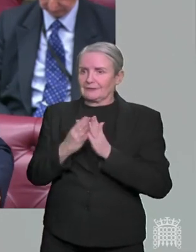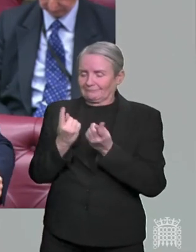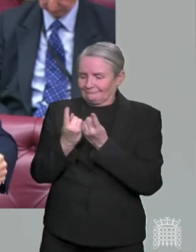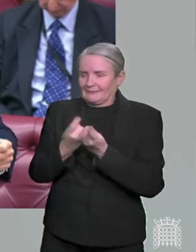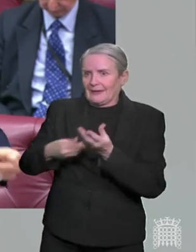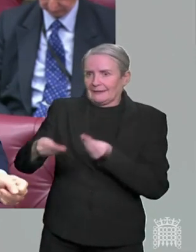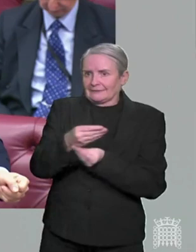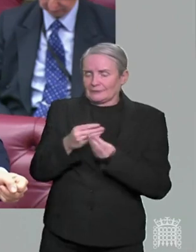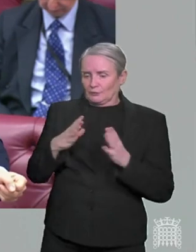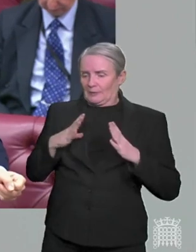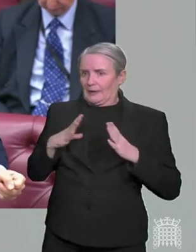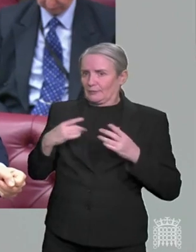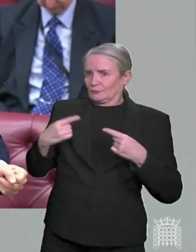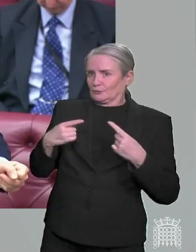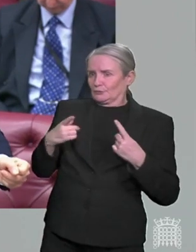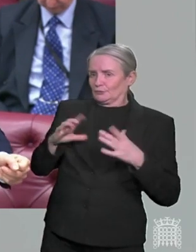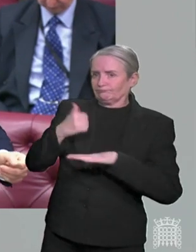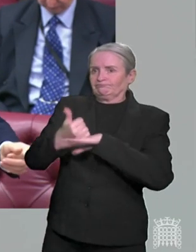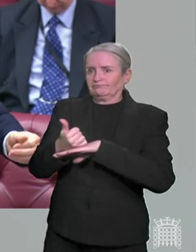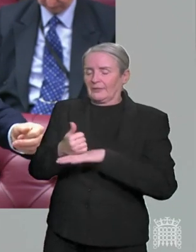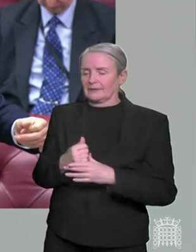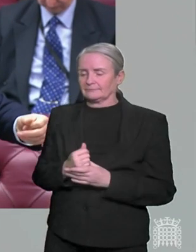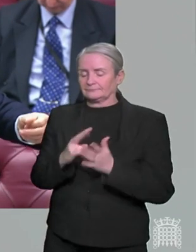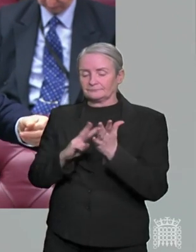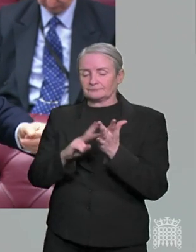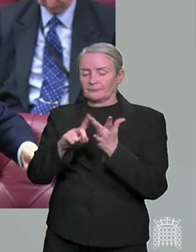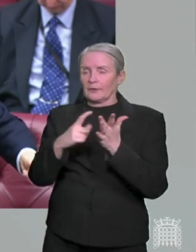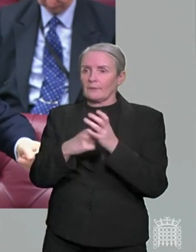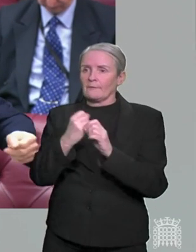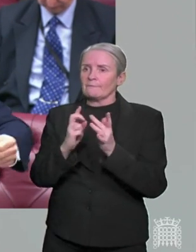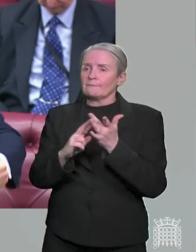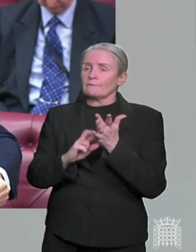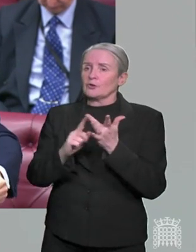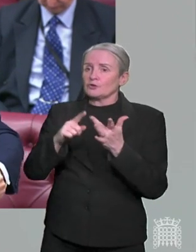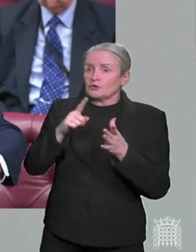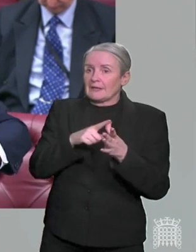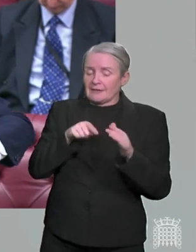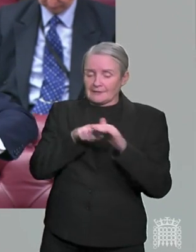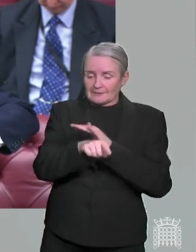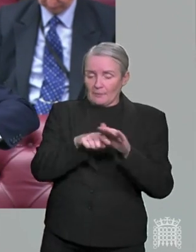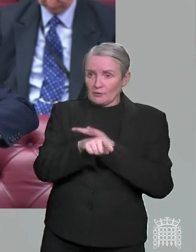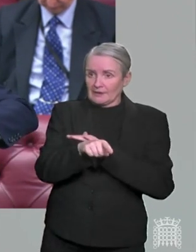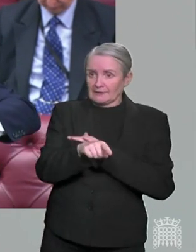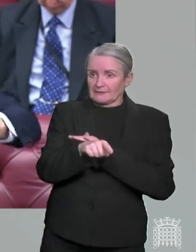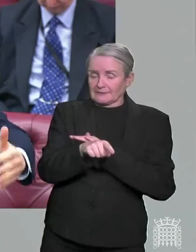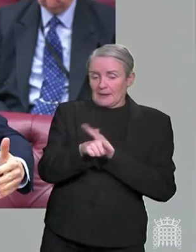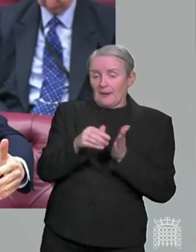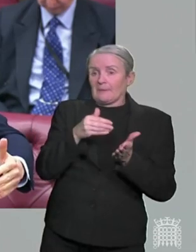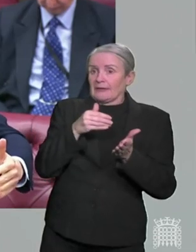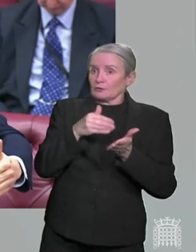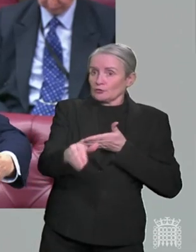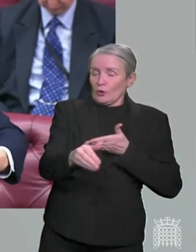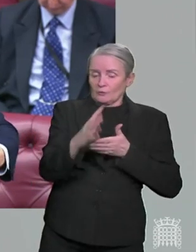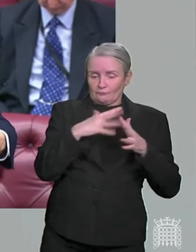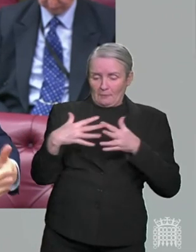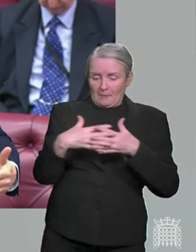done. I mean, the Virginia-class submarines are being sold by the Americans to the Australians to help prevent them from having a